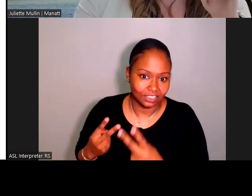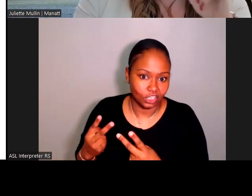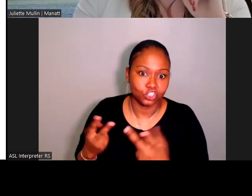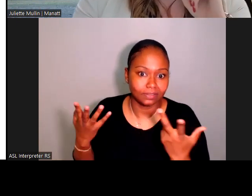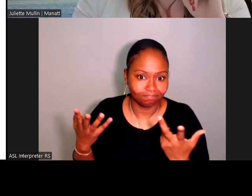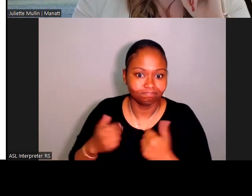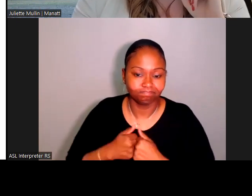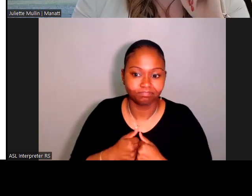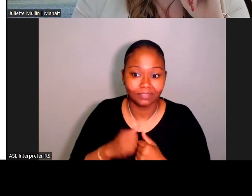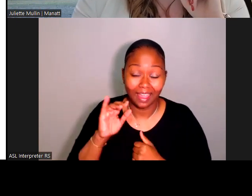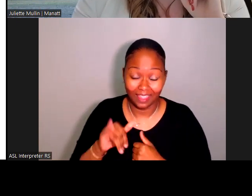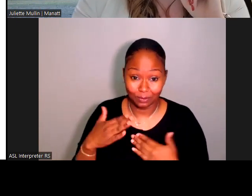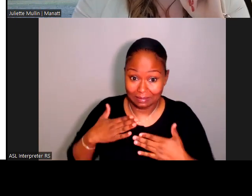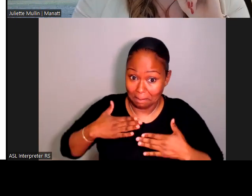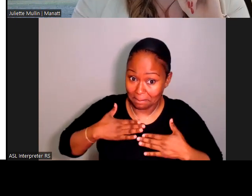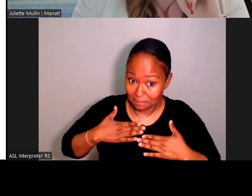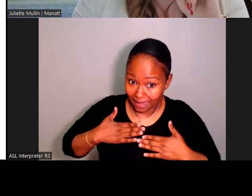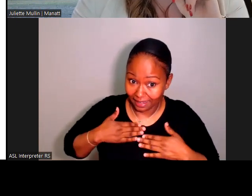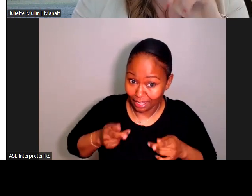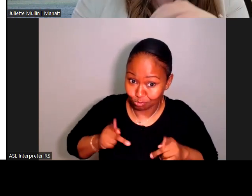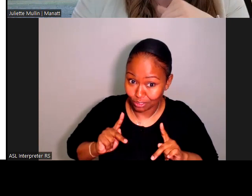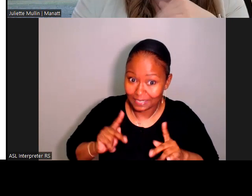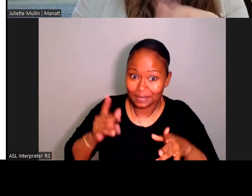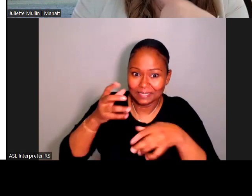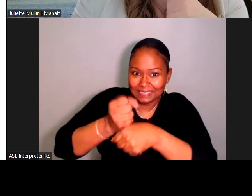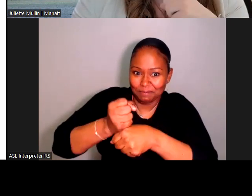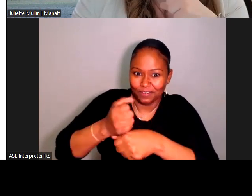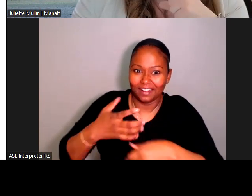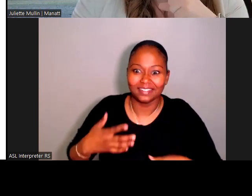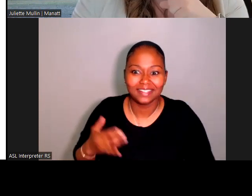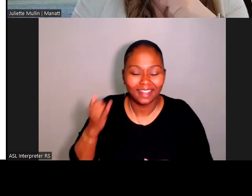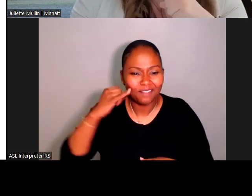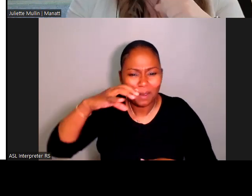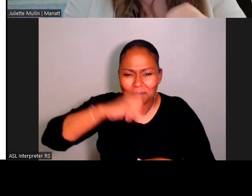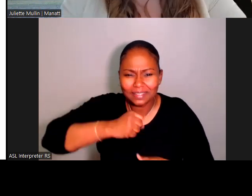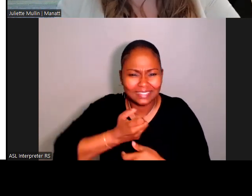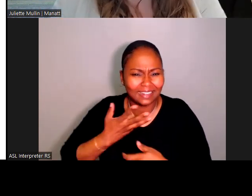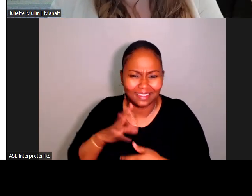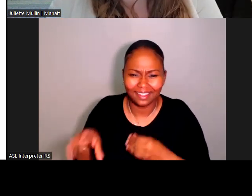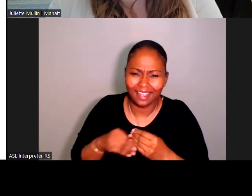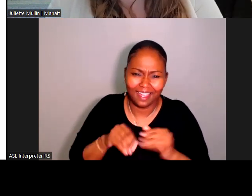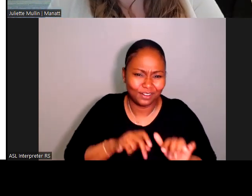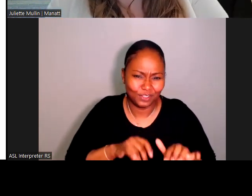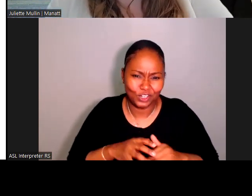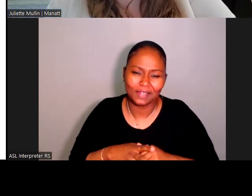That was my attempt to summarize our conversation. If I missed anything, really, please invite folks to drop that in the chat.